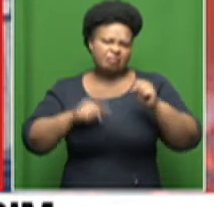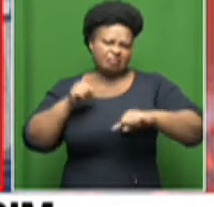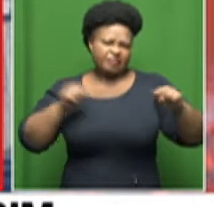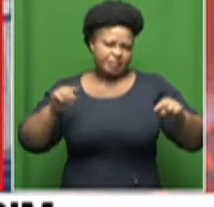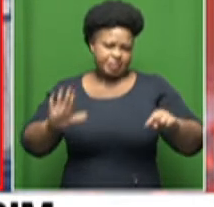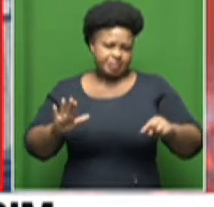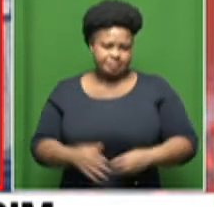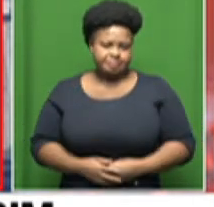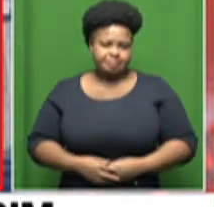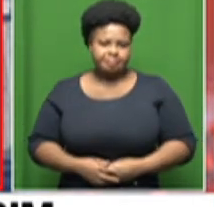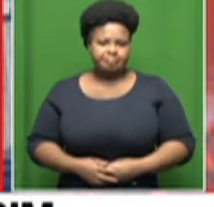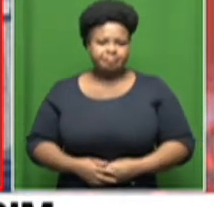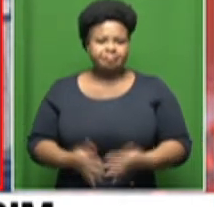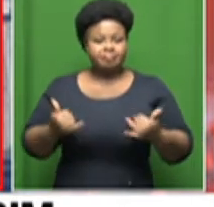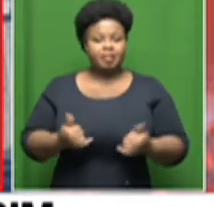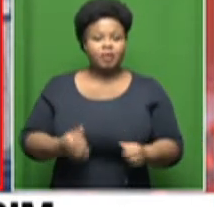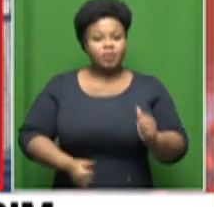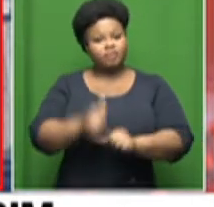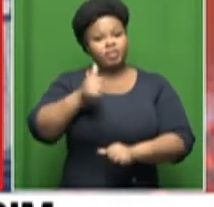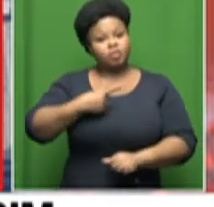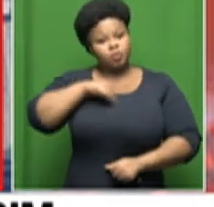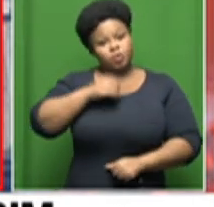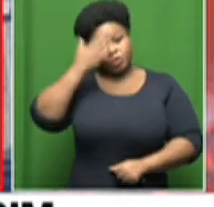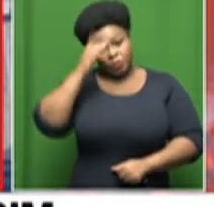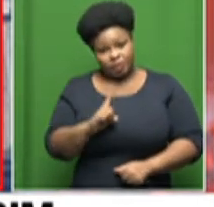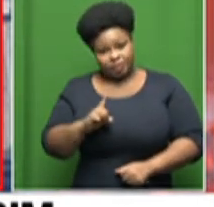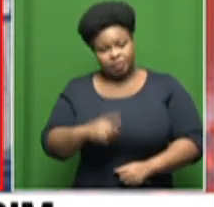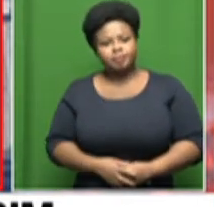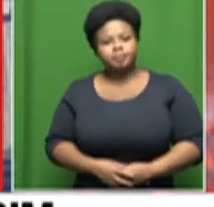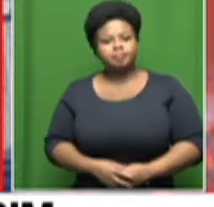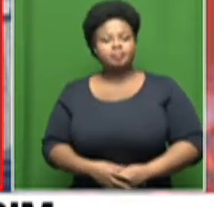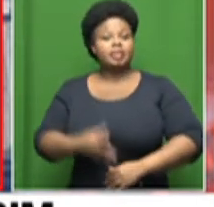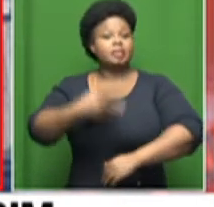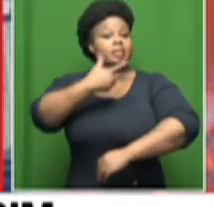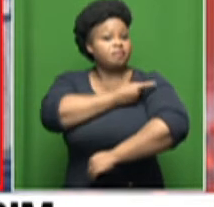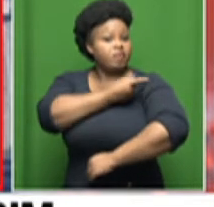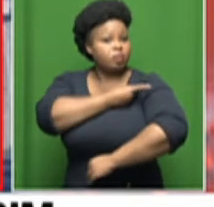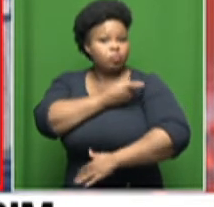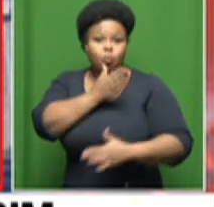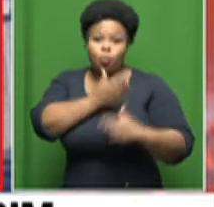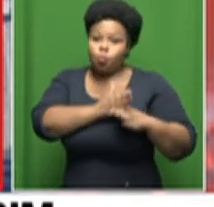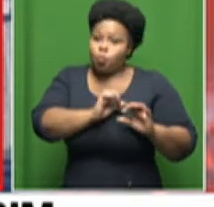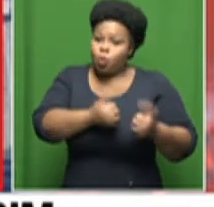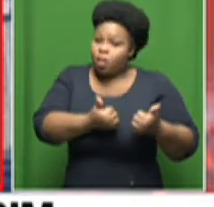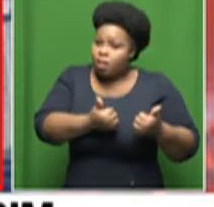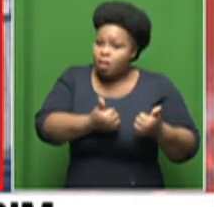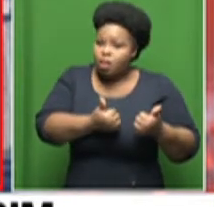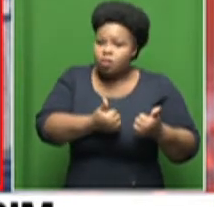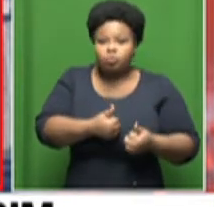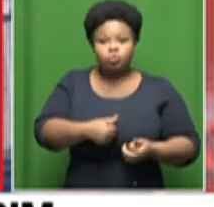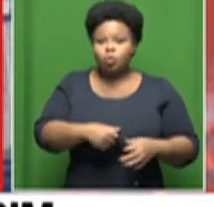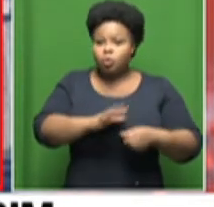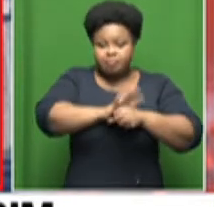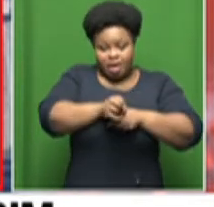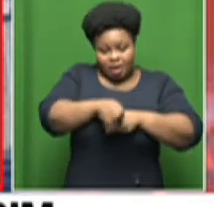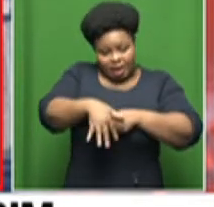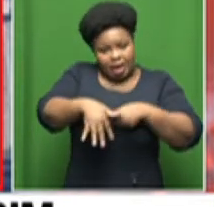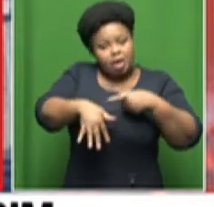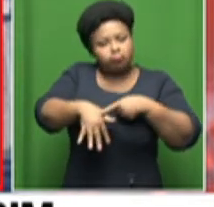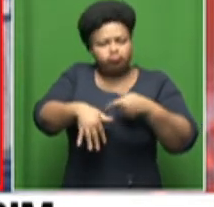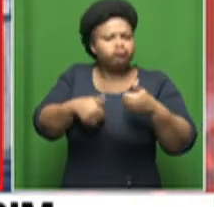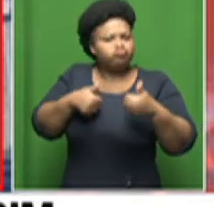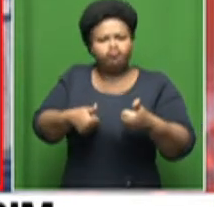higher. So the first thing we know is that these vaccines work well against the pre-existing variants. And the reason